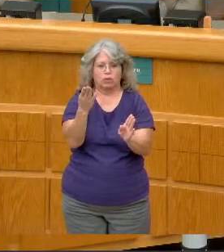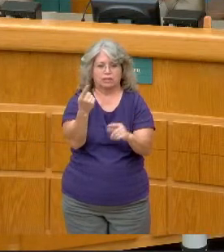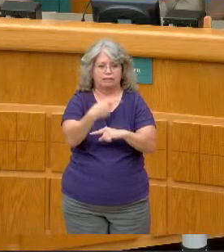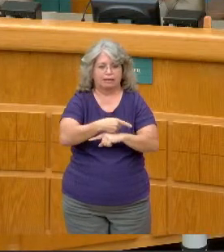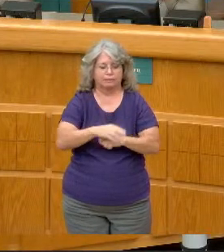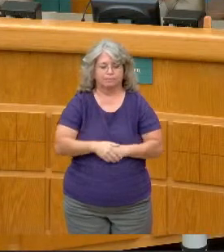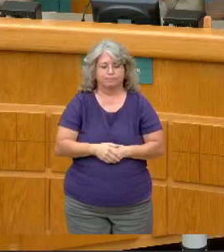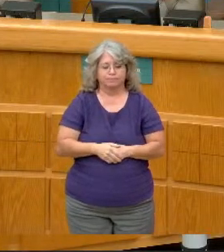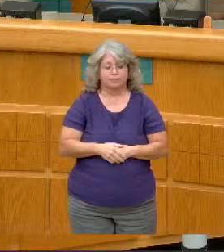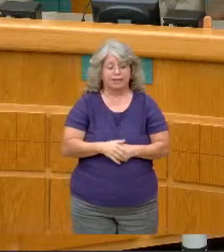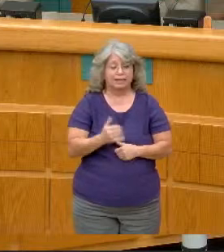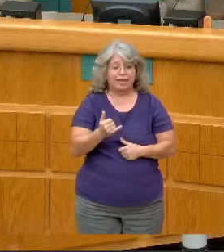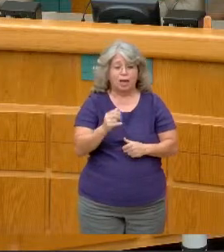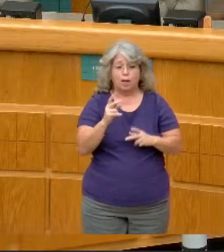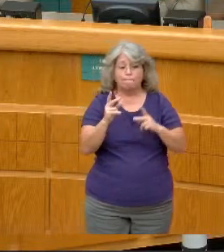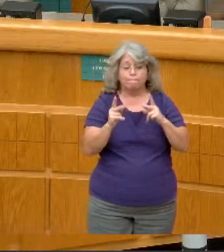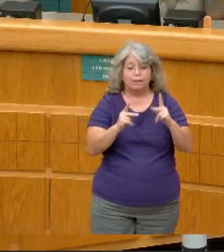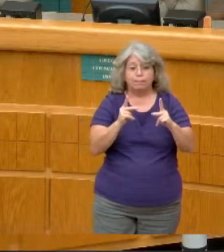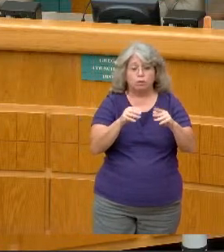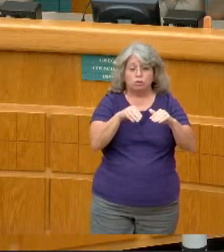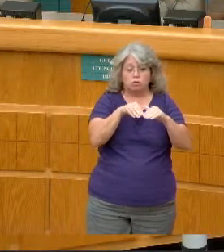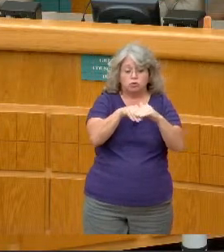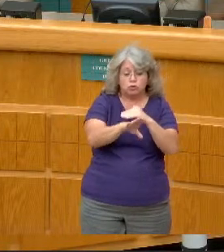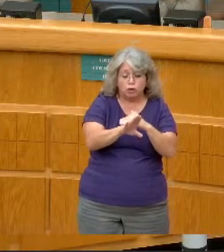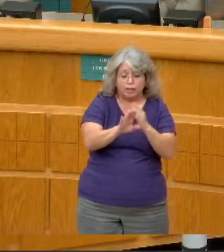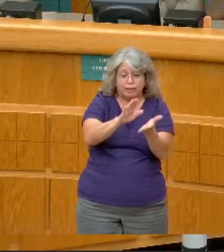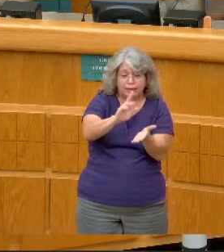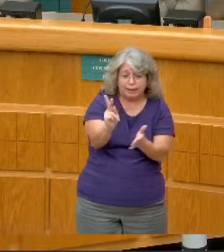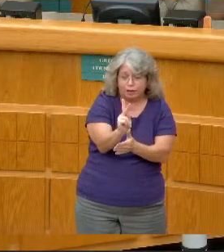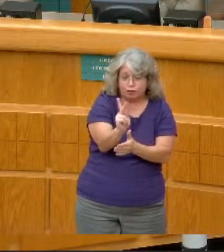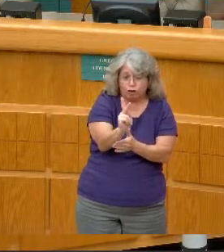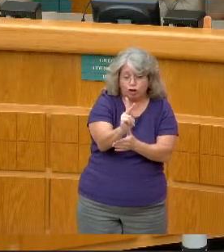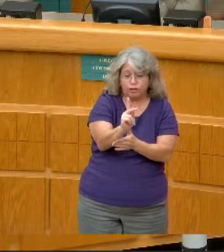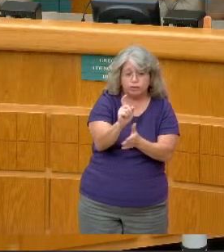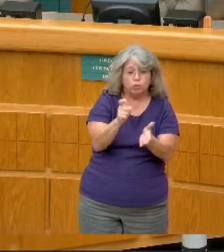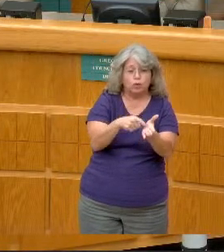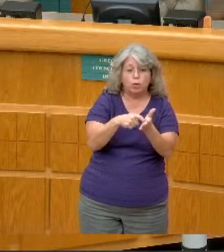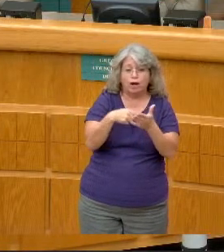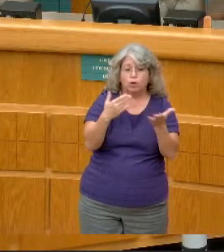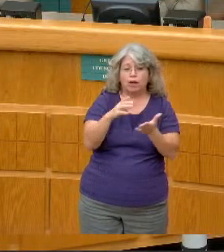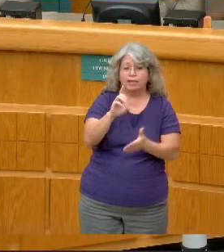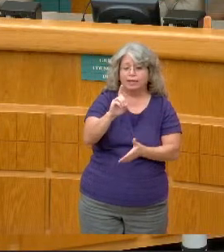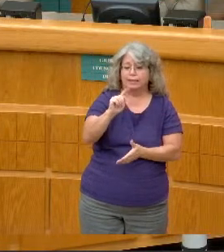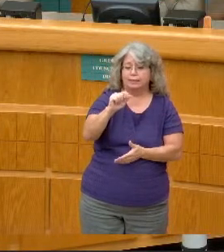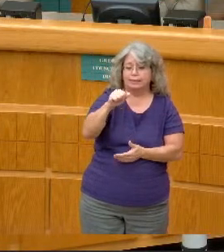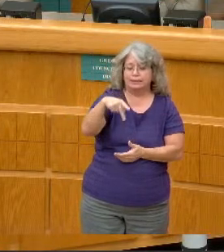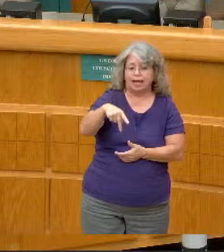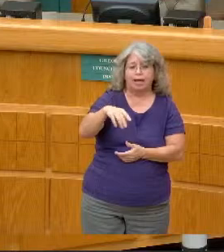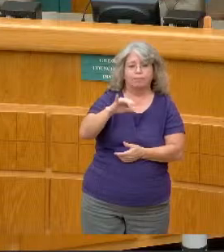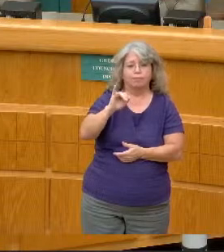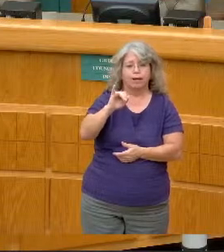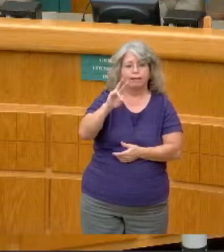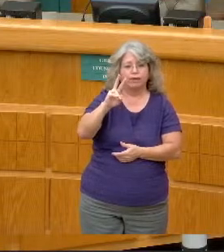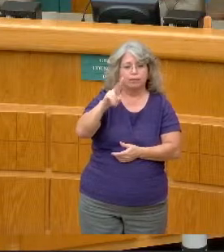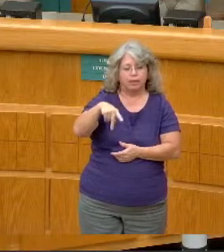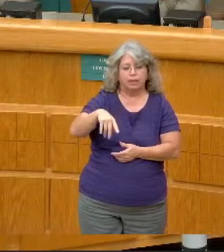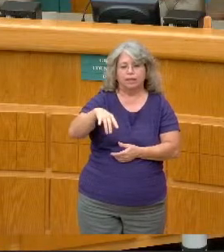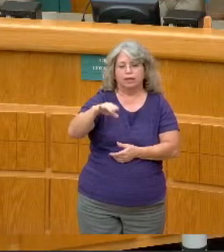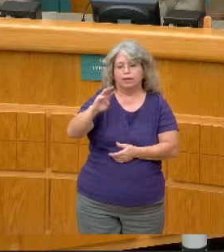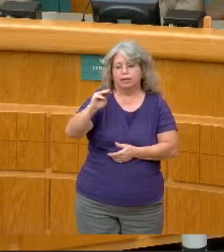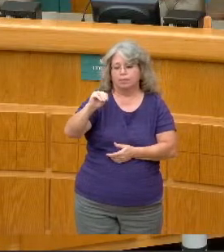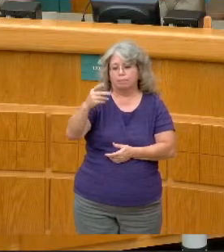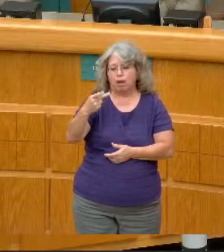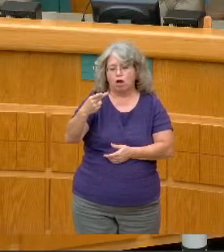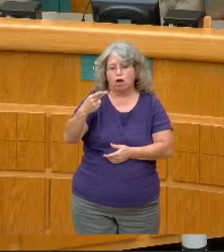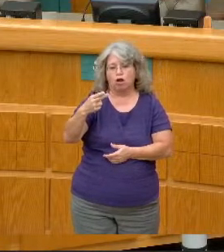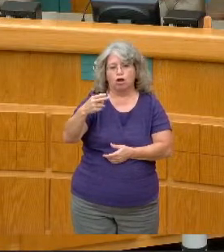ones that are entering school for the first time. For kindergarten entry, it's the DTaP, it's the IPV, it's the